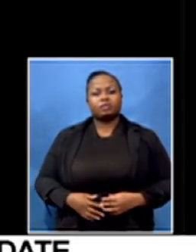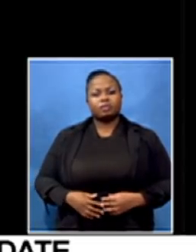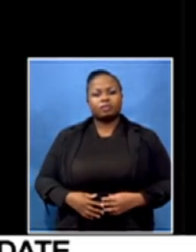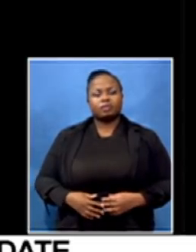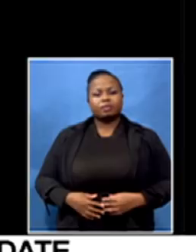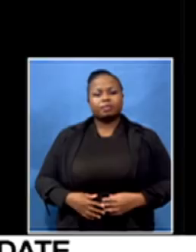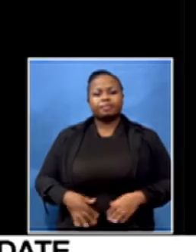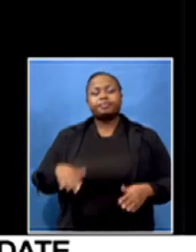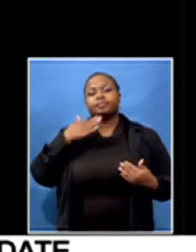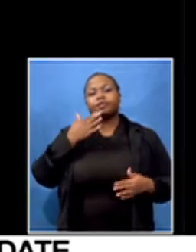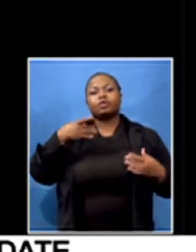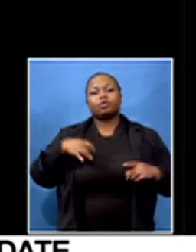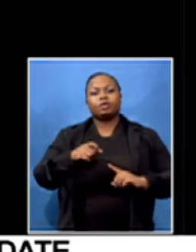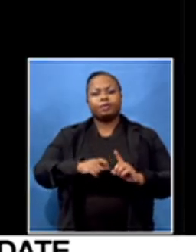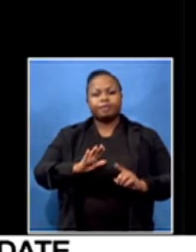Thank you so much, Jane.